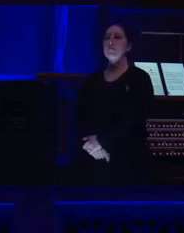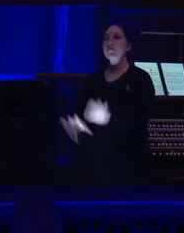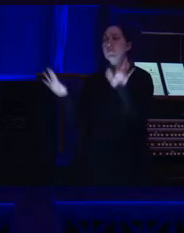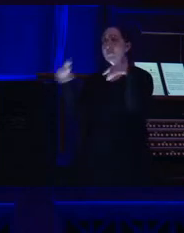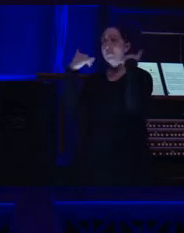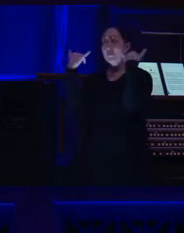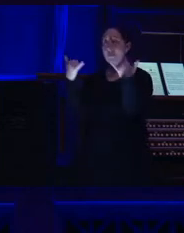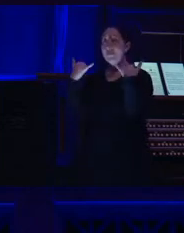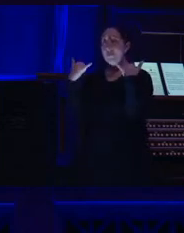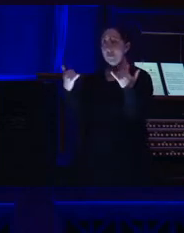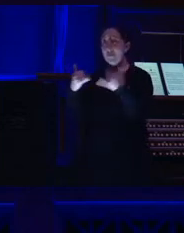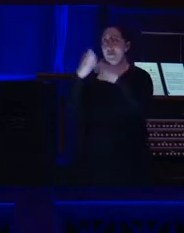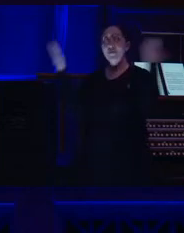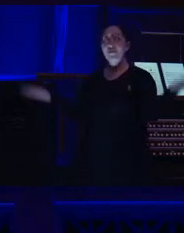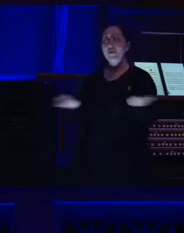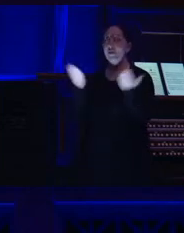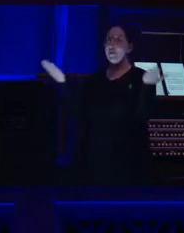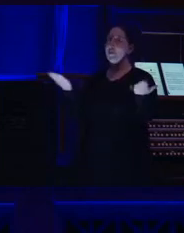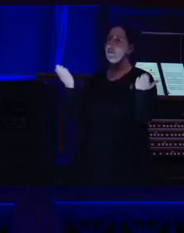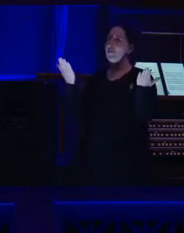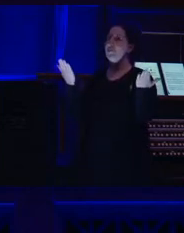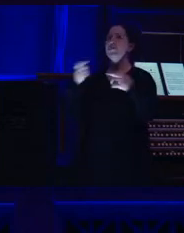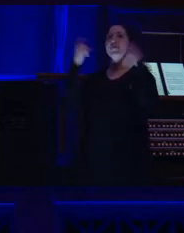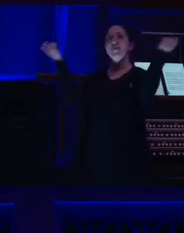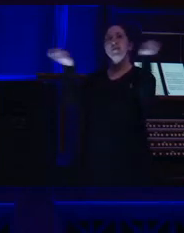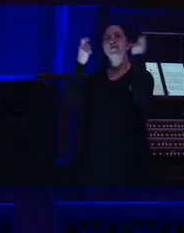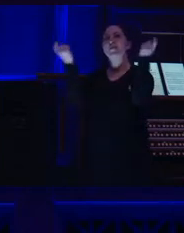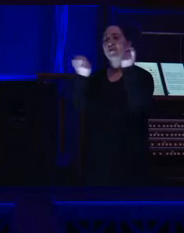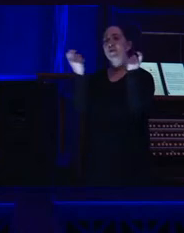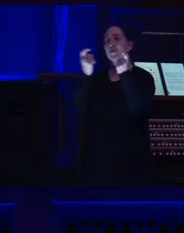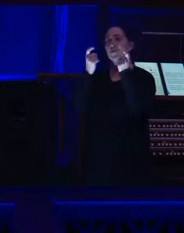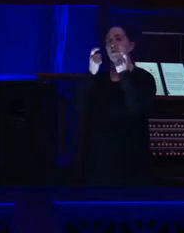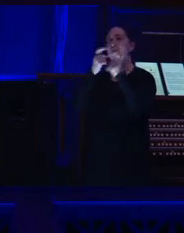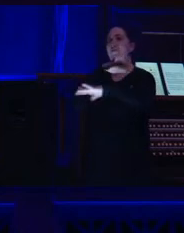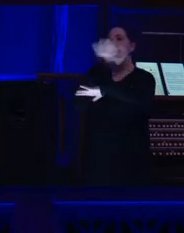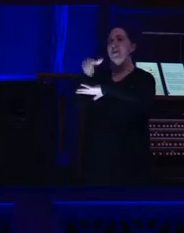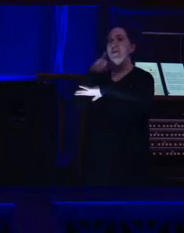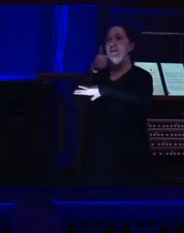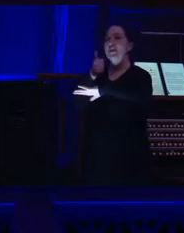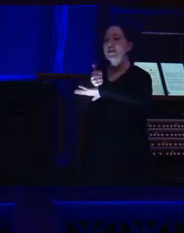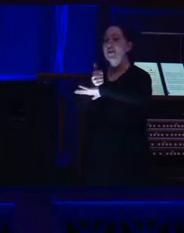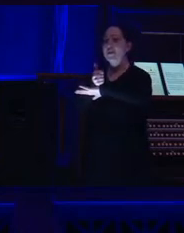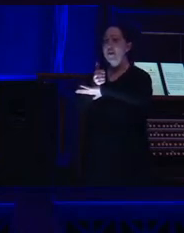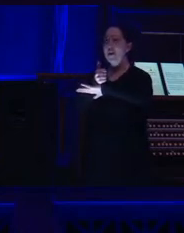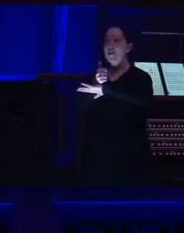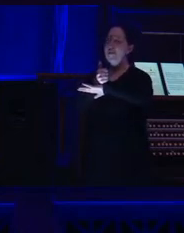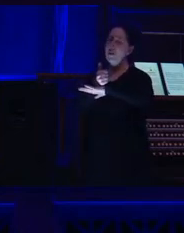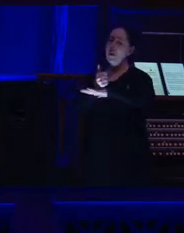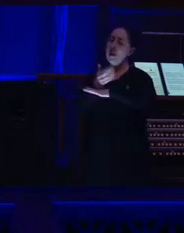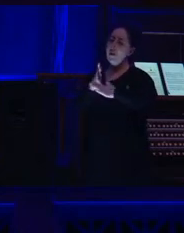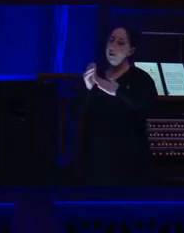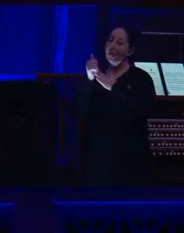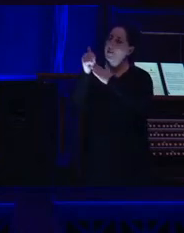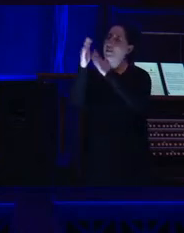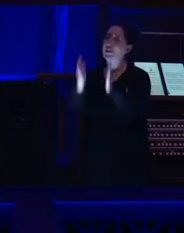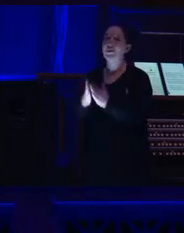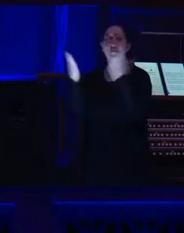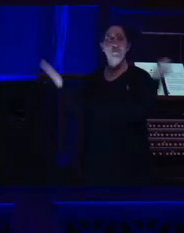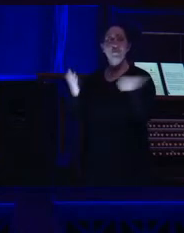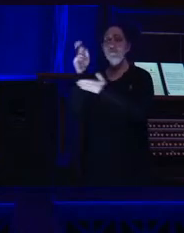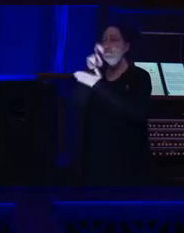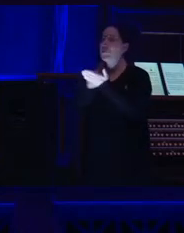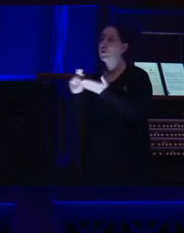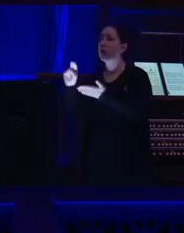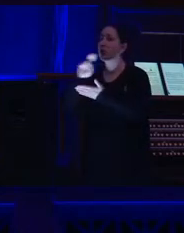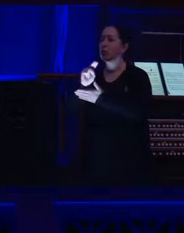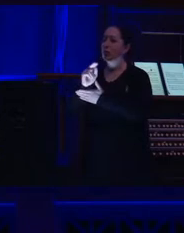Today, we are here to celebrate and install a vibrant servant leader into our university's